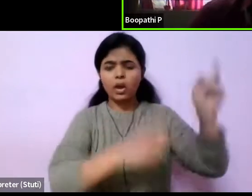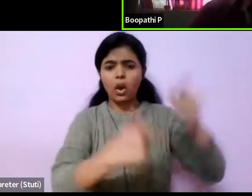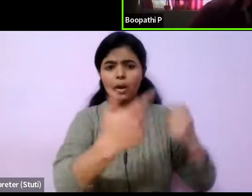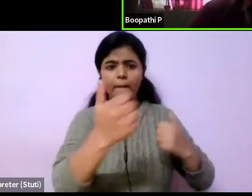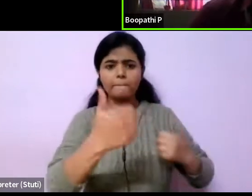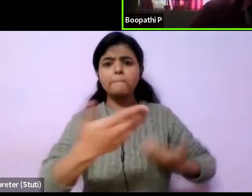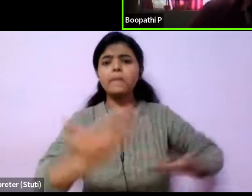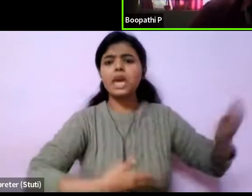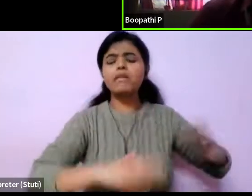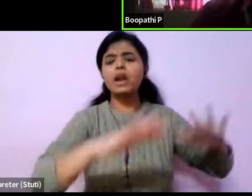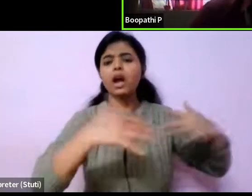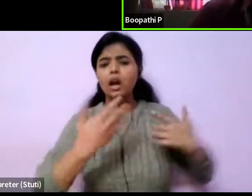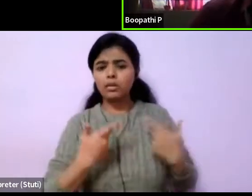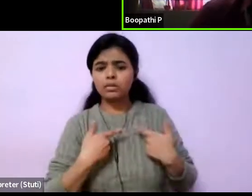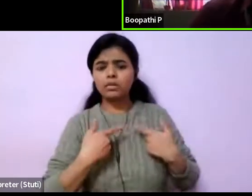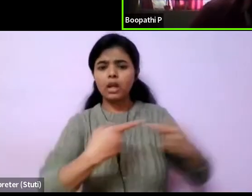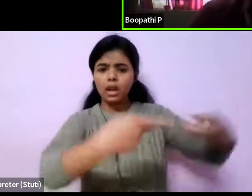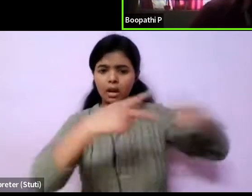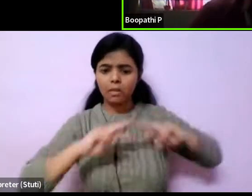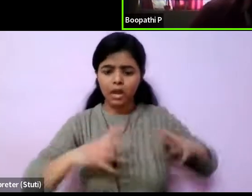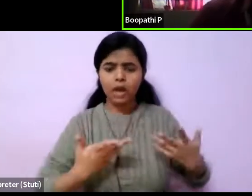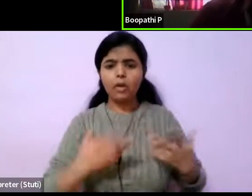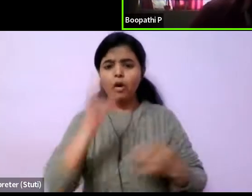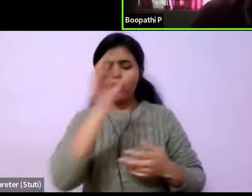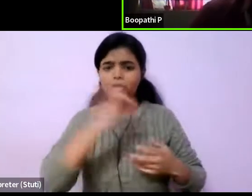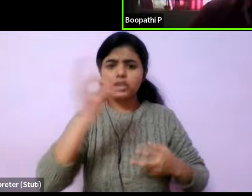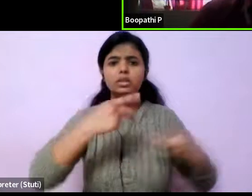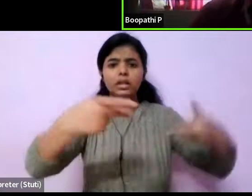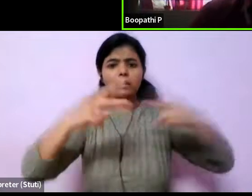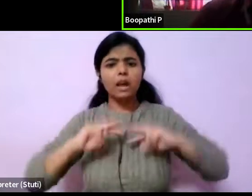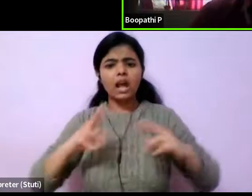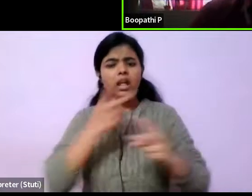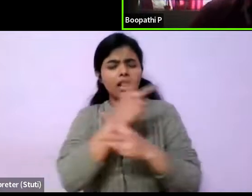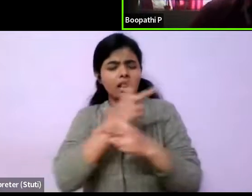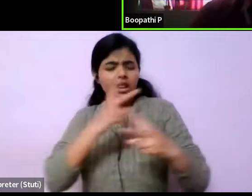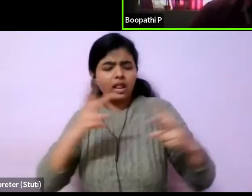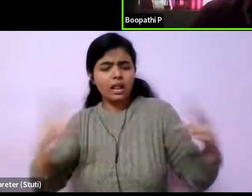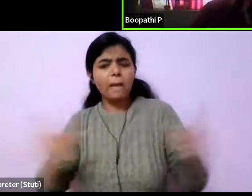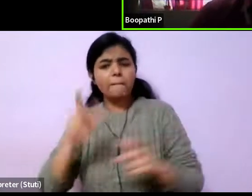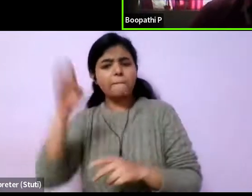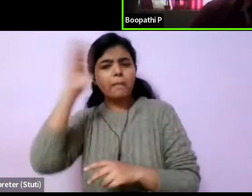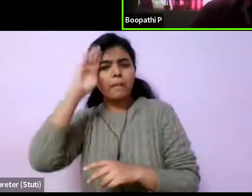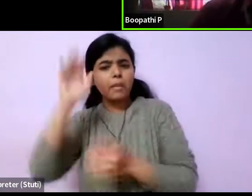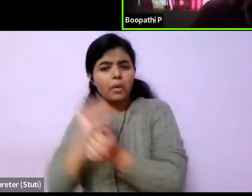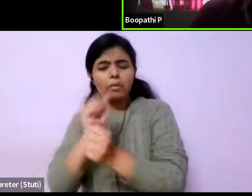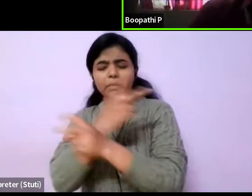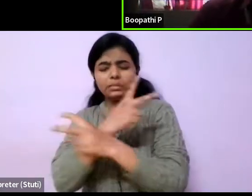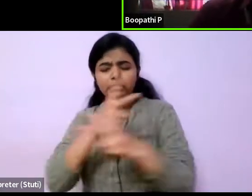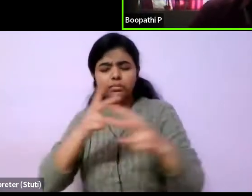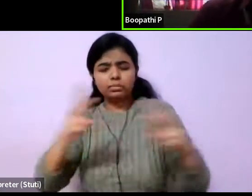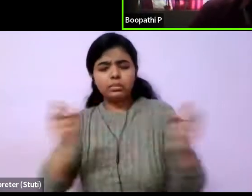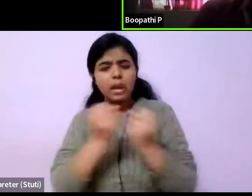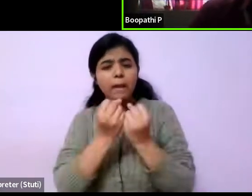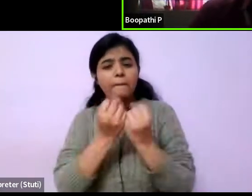state commissioner, how they were treated by the officials, police, public, and everything. They started writing.